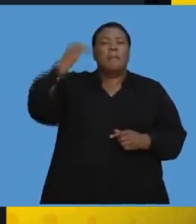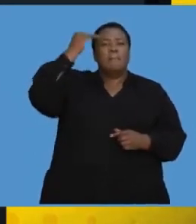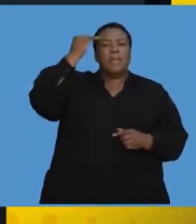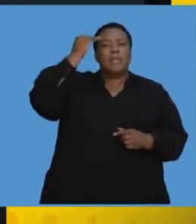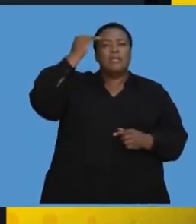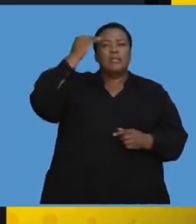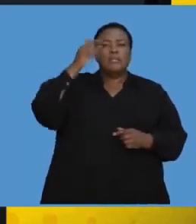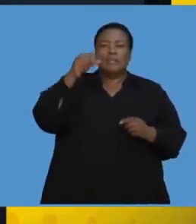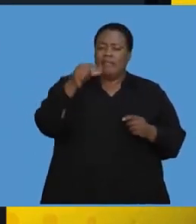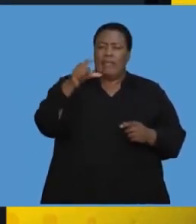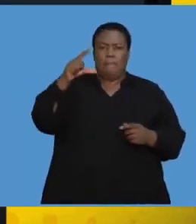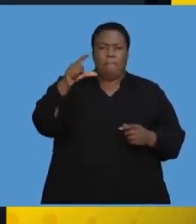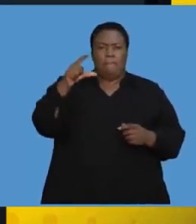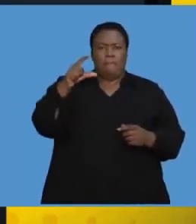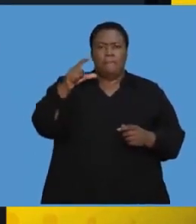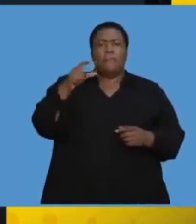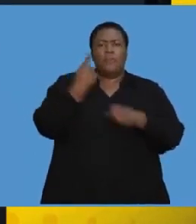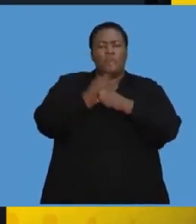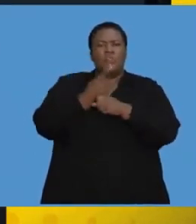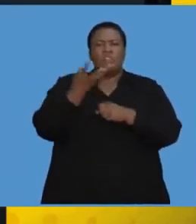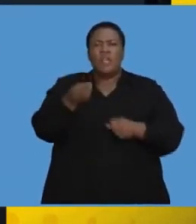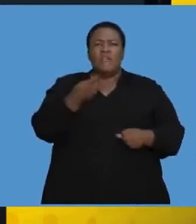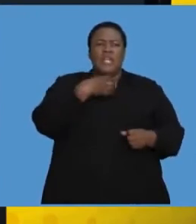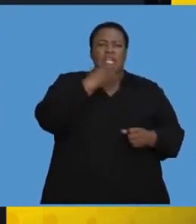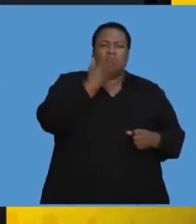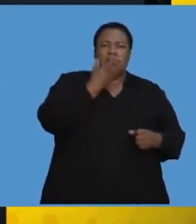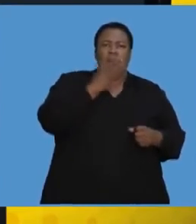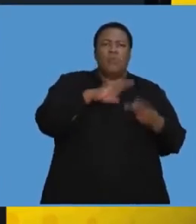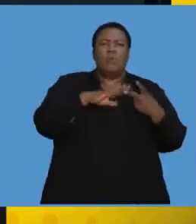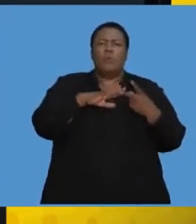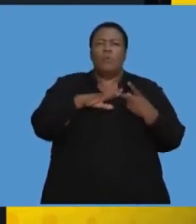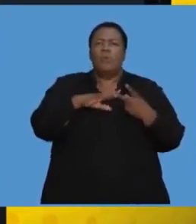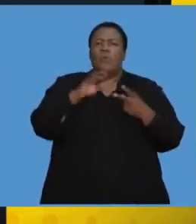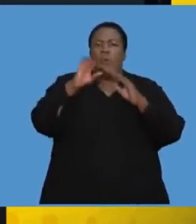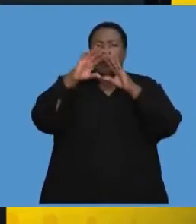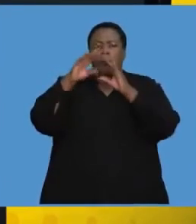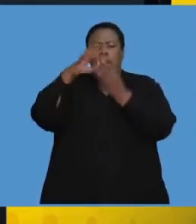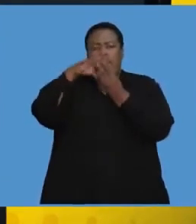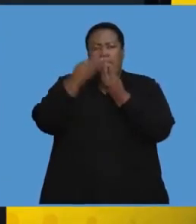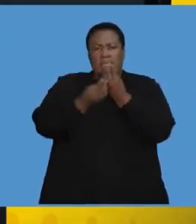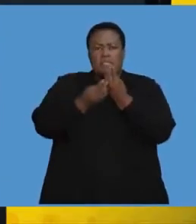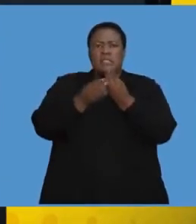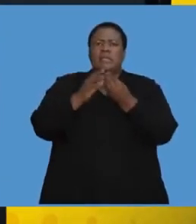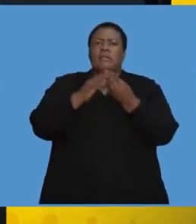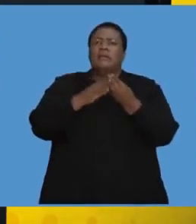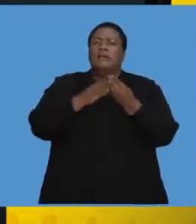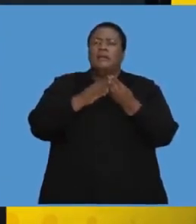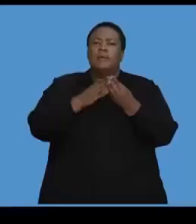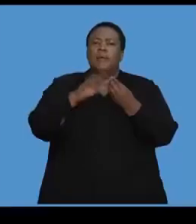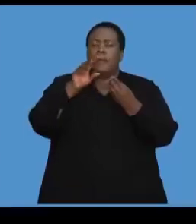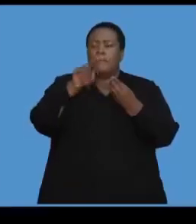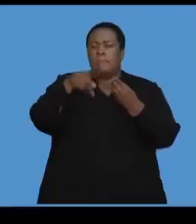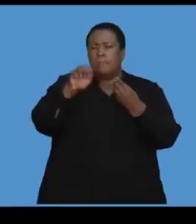to attempt this one. It's your always eat apples, pears, peaches and pineapples. You remember the song. I'm sure your teachers have